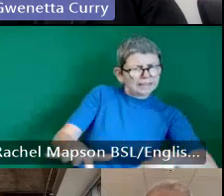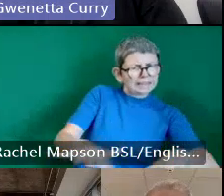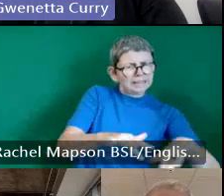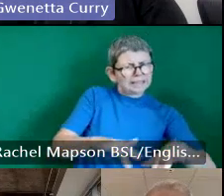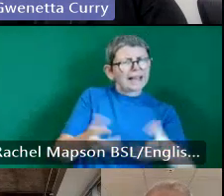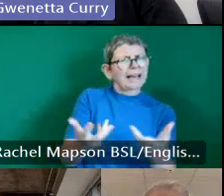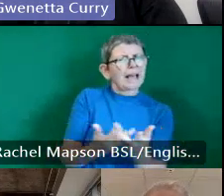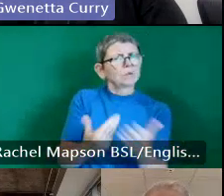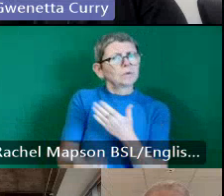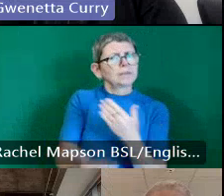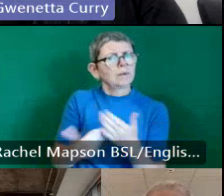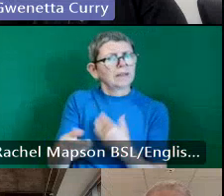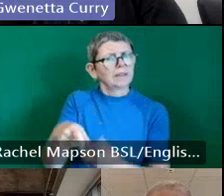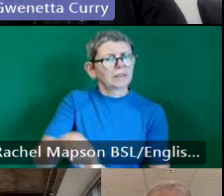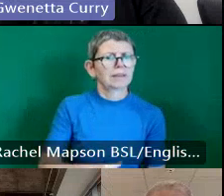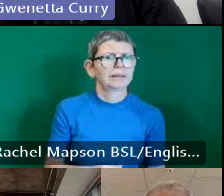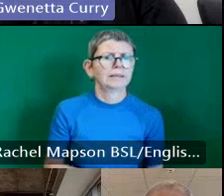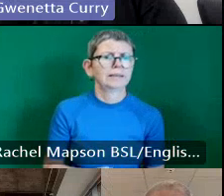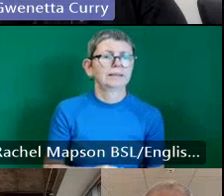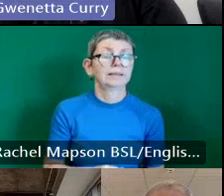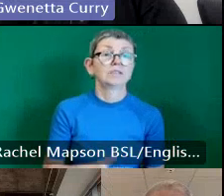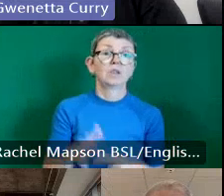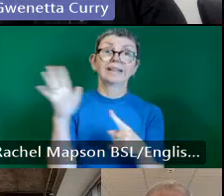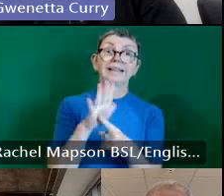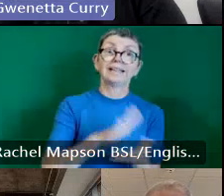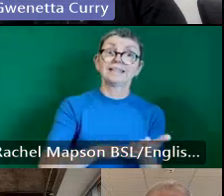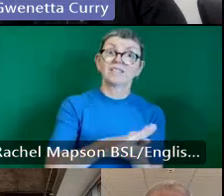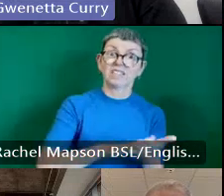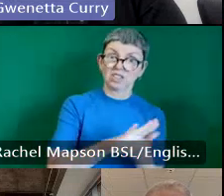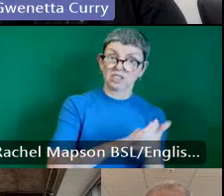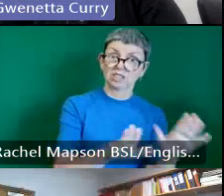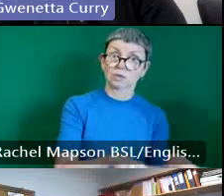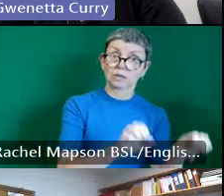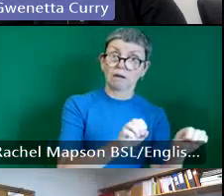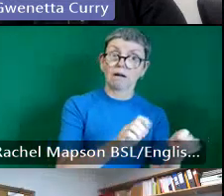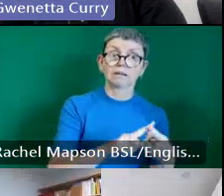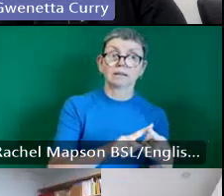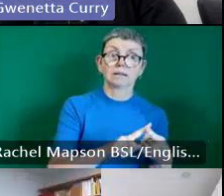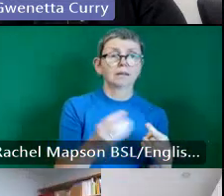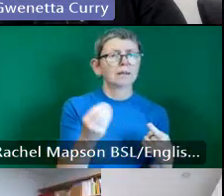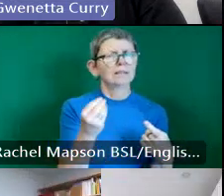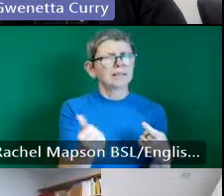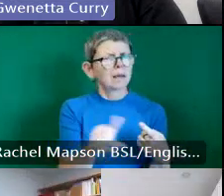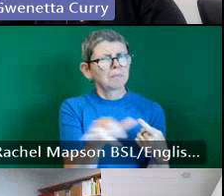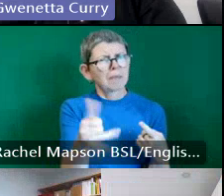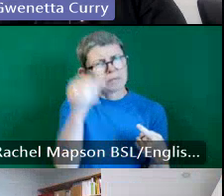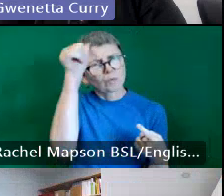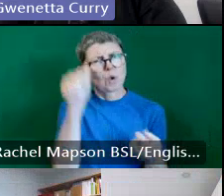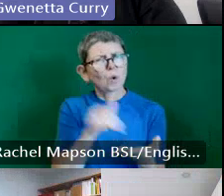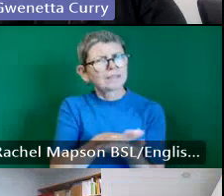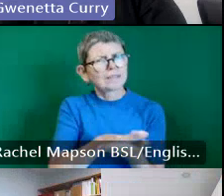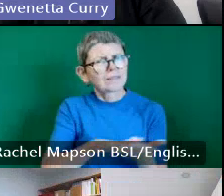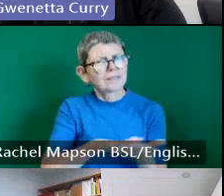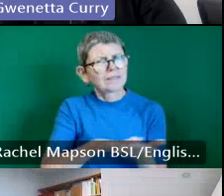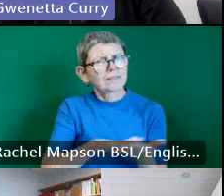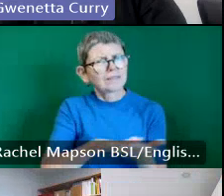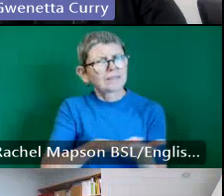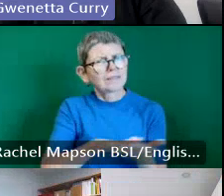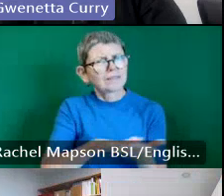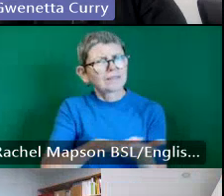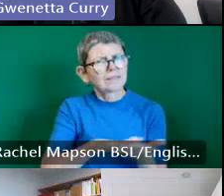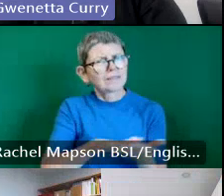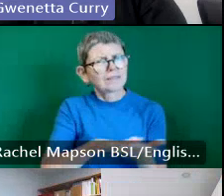going to start off with some key definitions. Some of you may have heard of some of these definitions and had a different